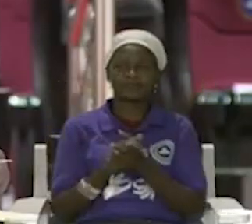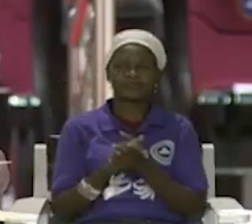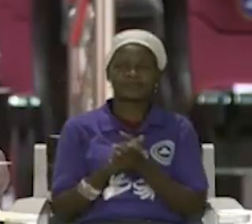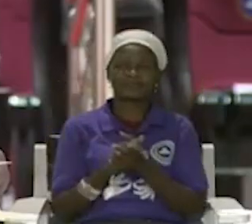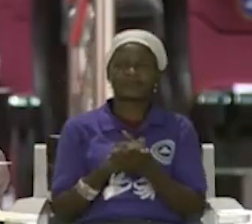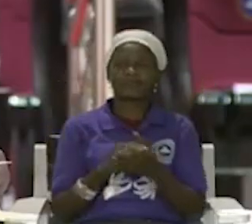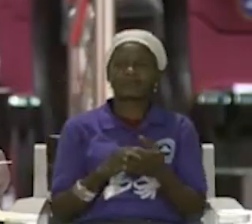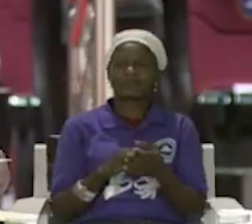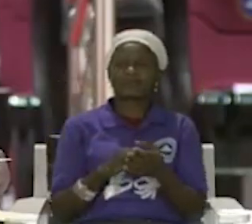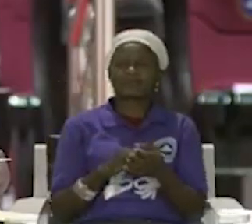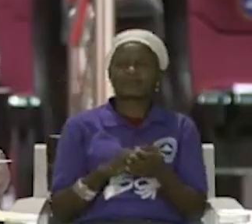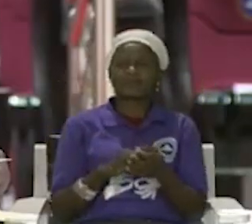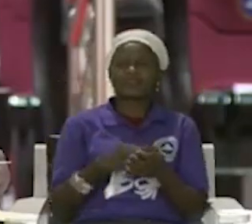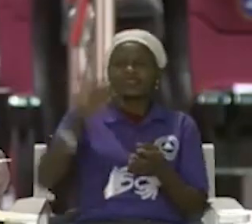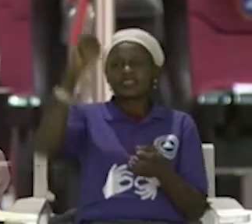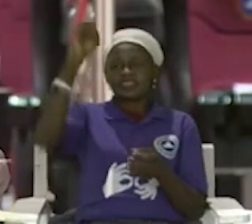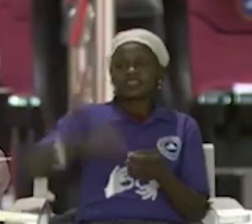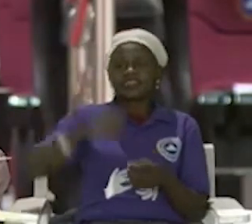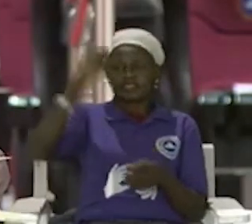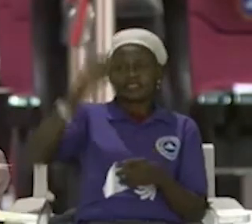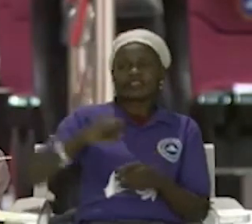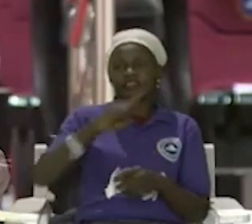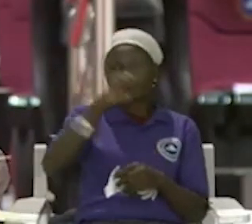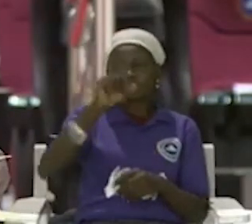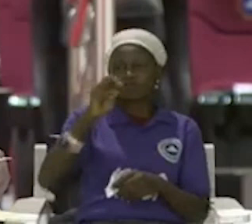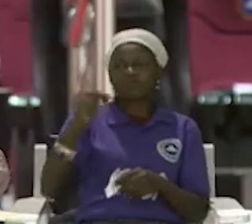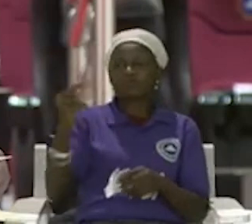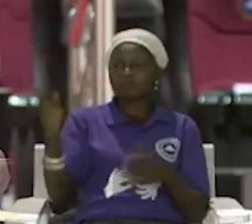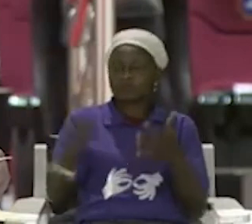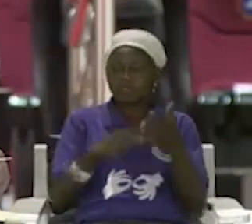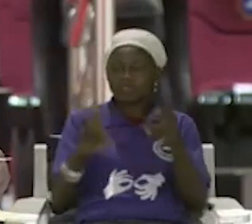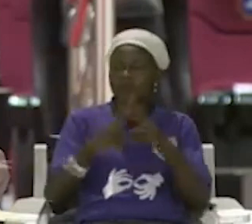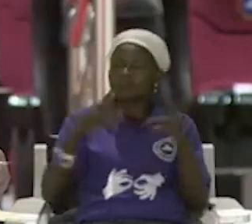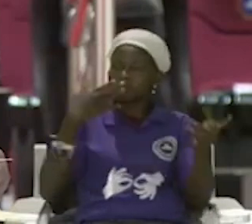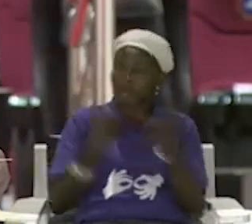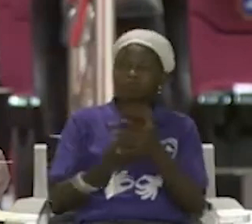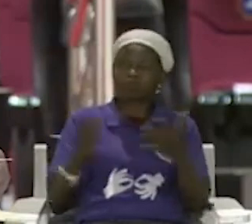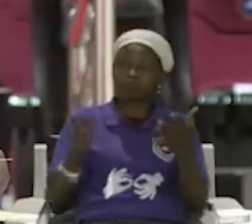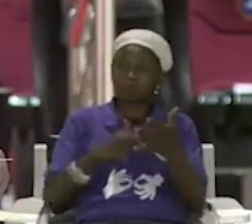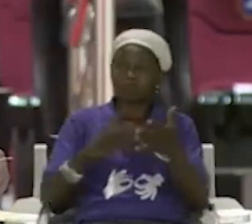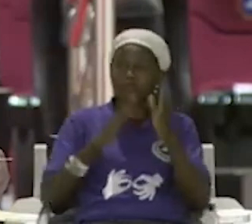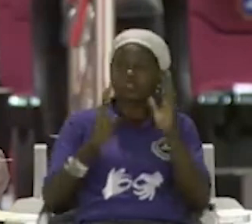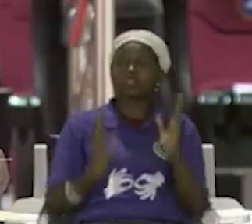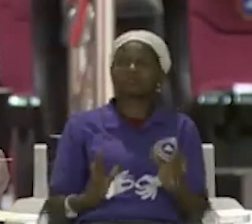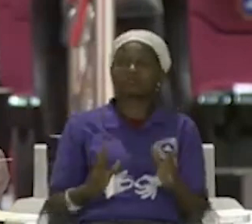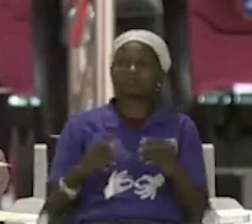The South South Zone, the choir was a very good choir.